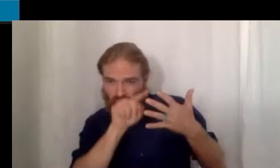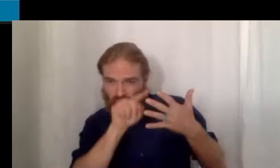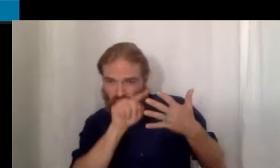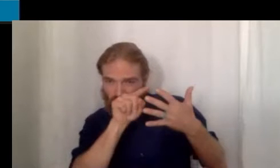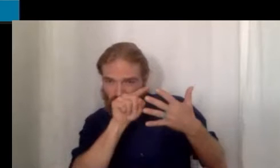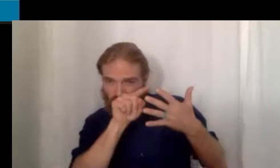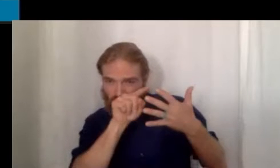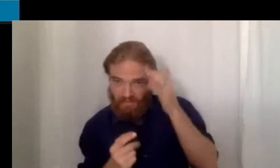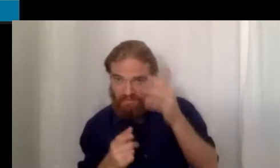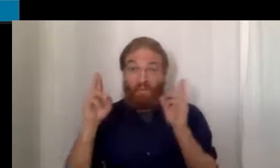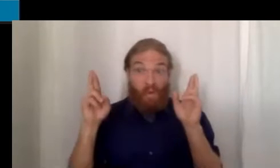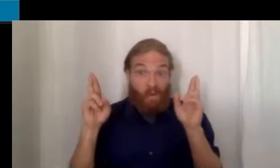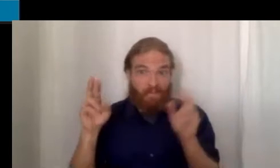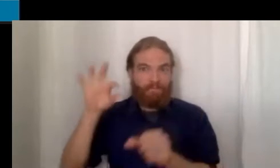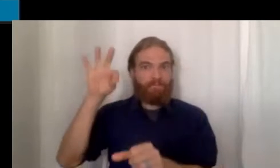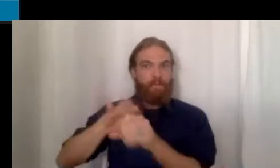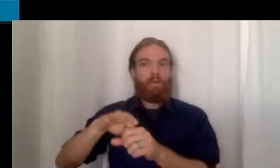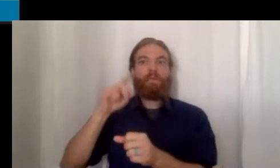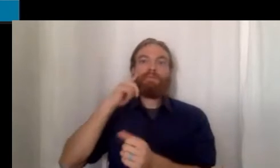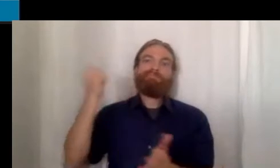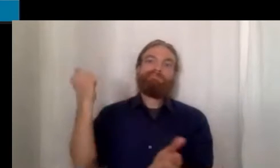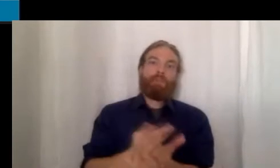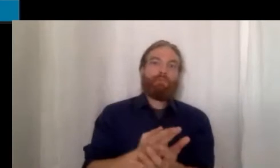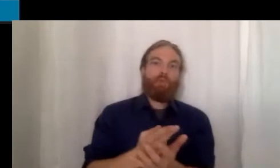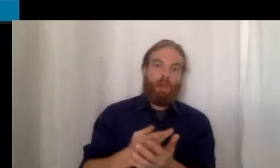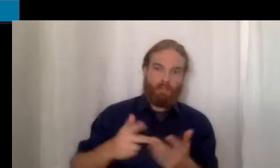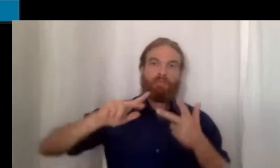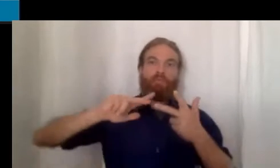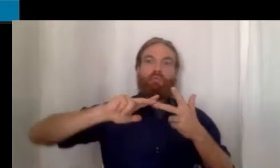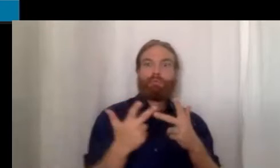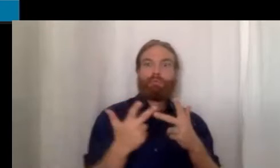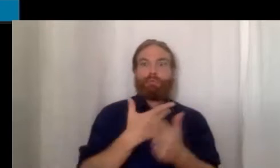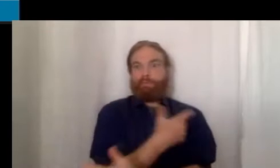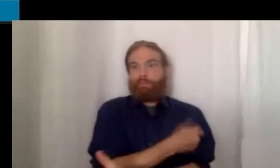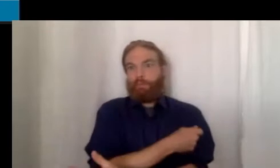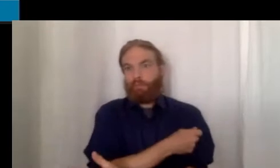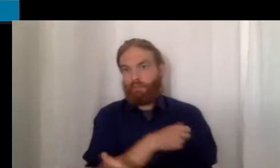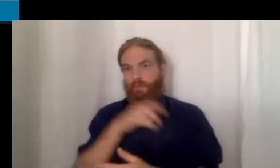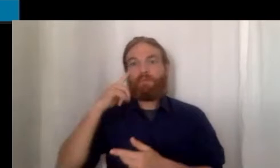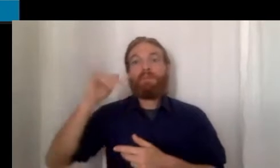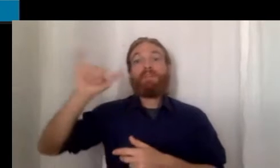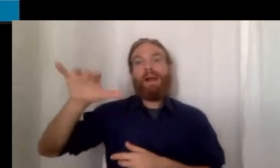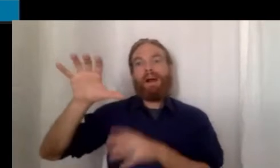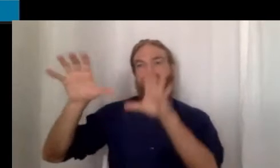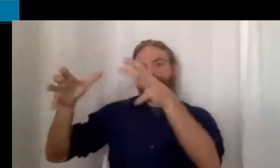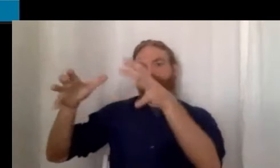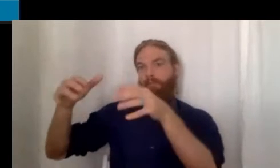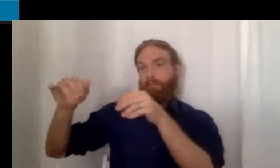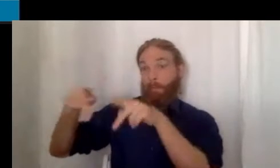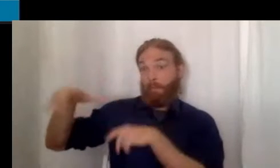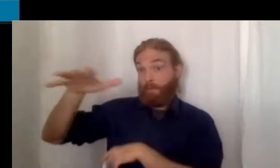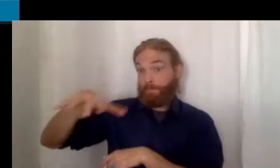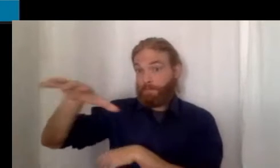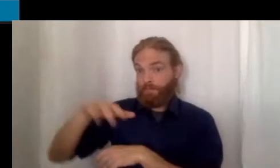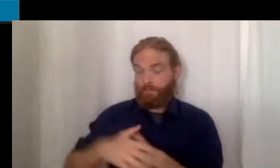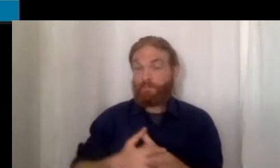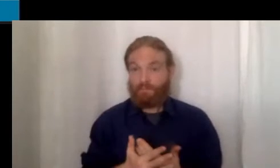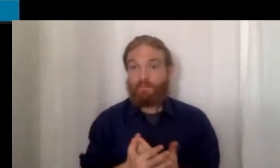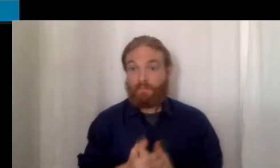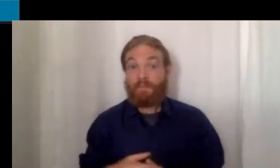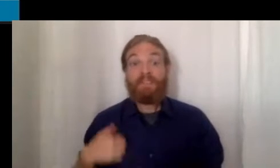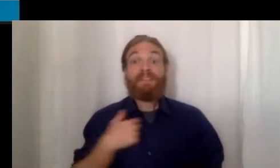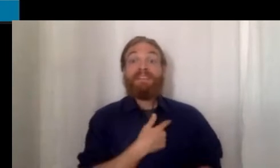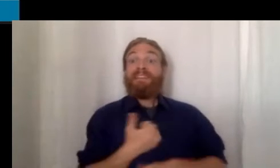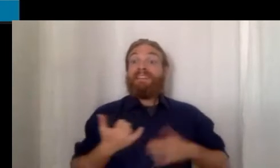third doses for that select higher risk population. We have done a significant amount of outreach